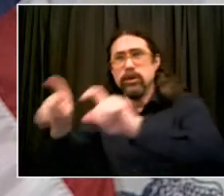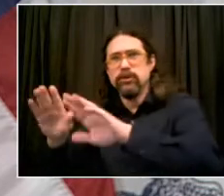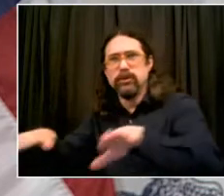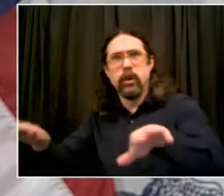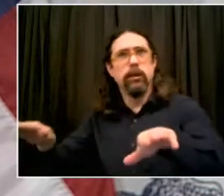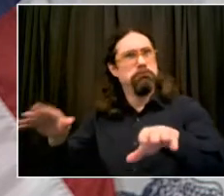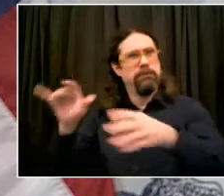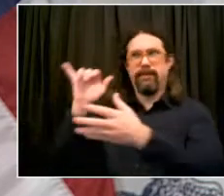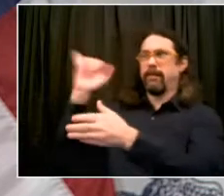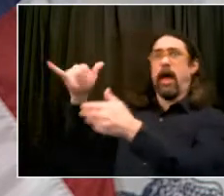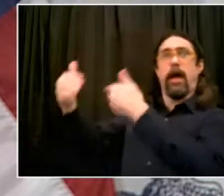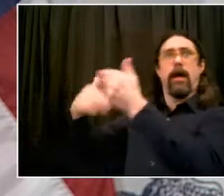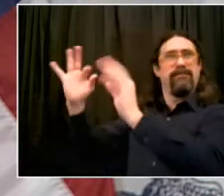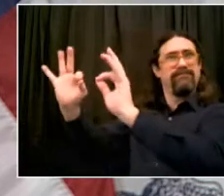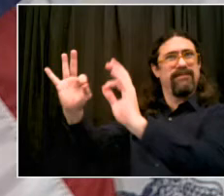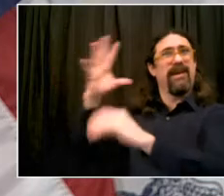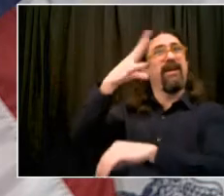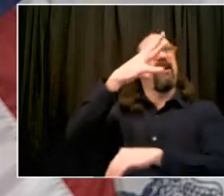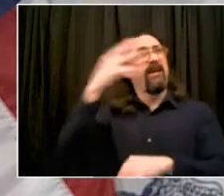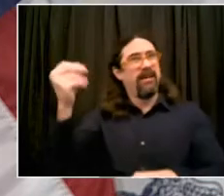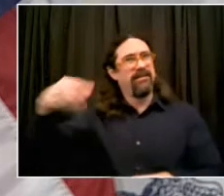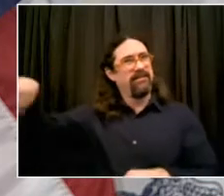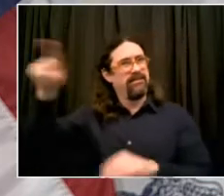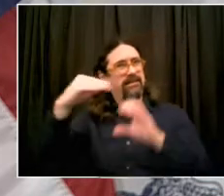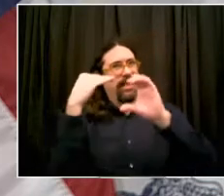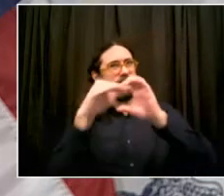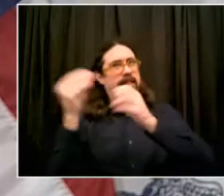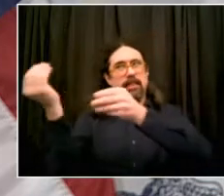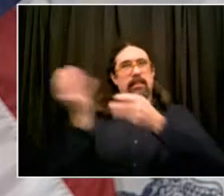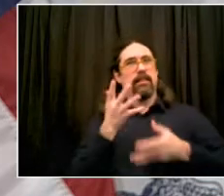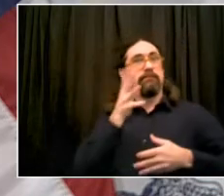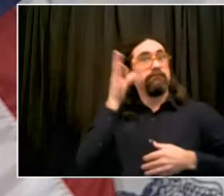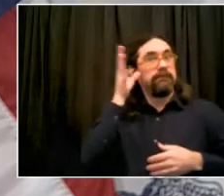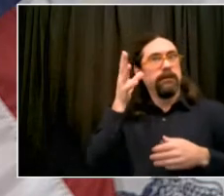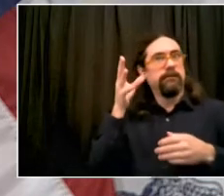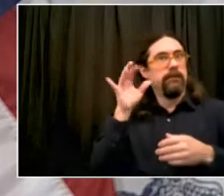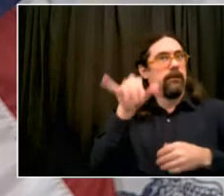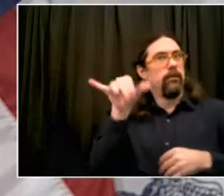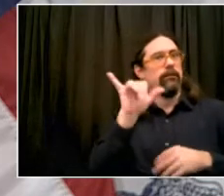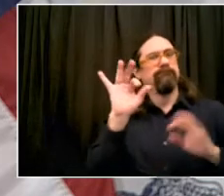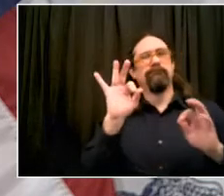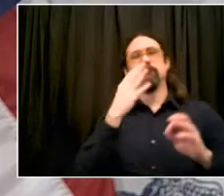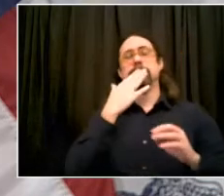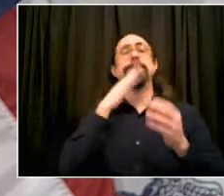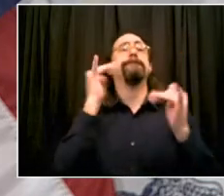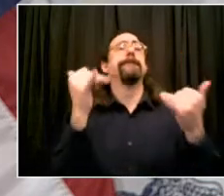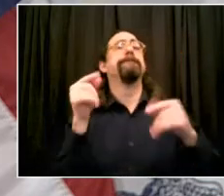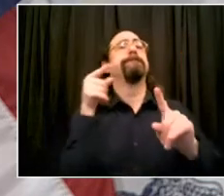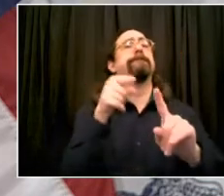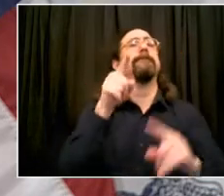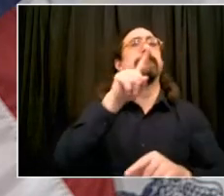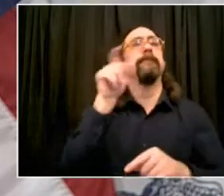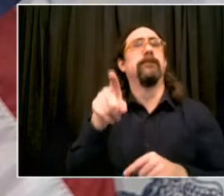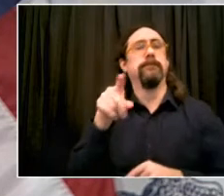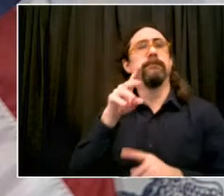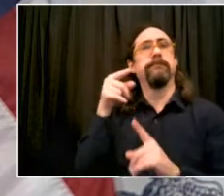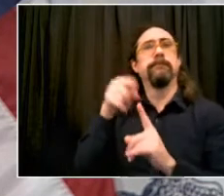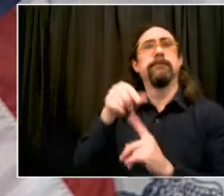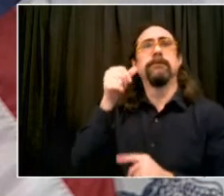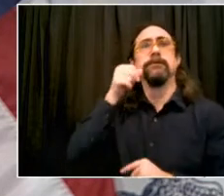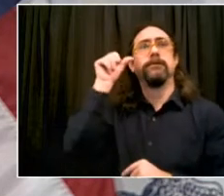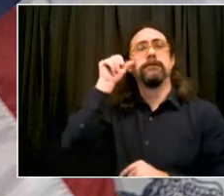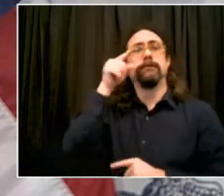the decision to local governments about when to start scheduling appointments for people with comorbidities, as well as what